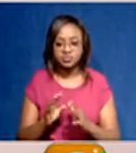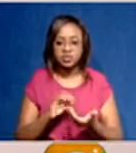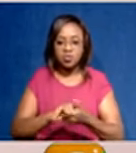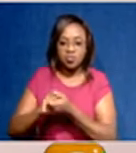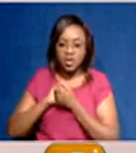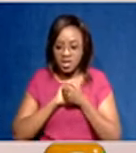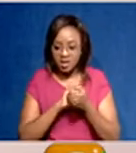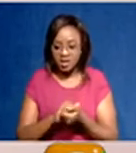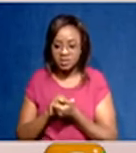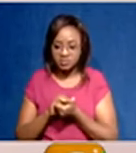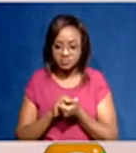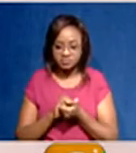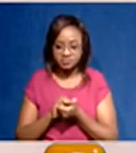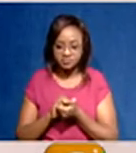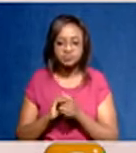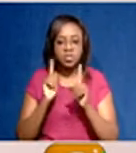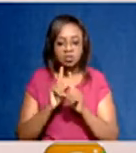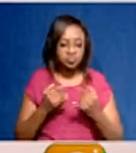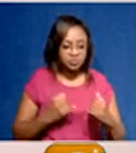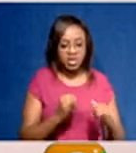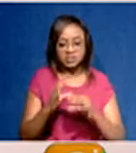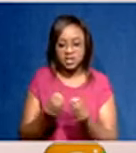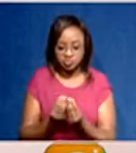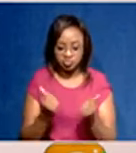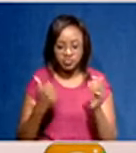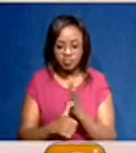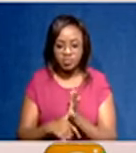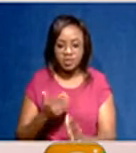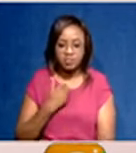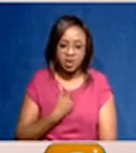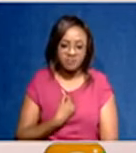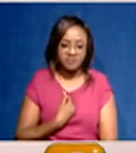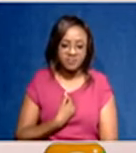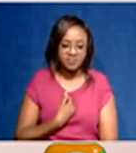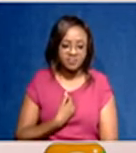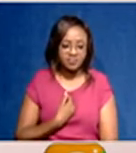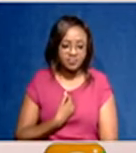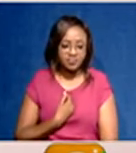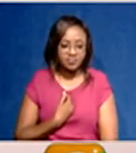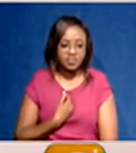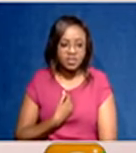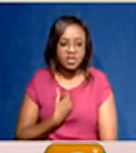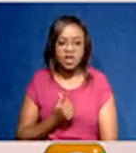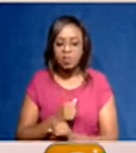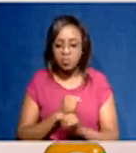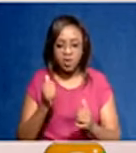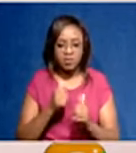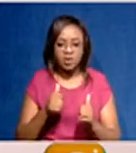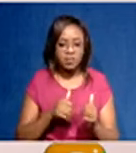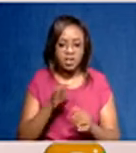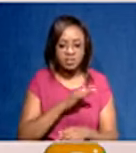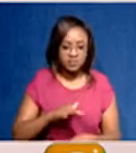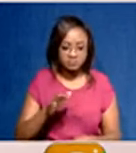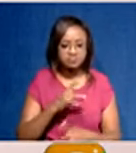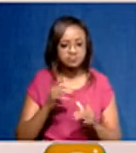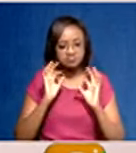engage and try and solve the problems that we have in a more relaxing atmosphere that is friendly